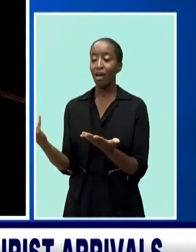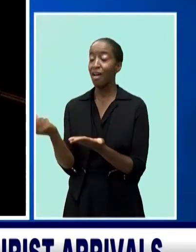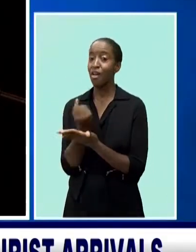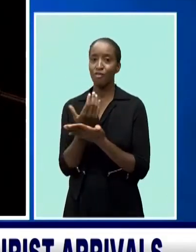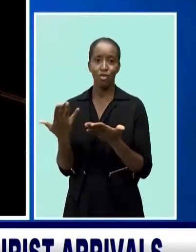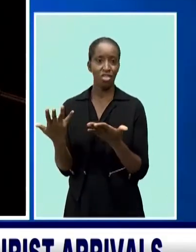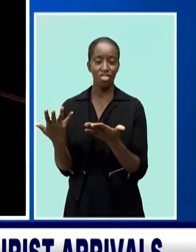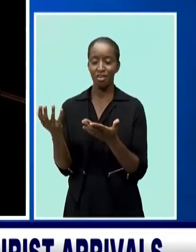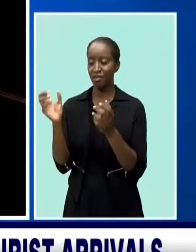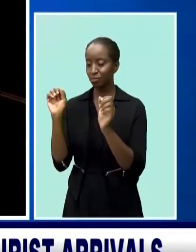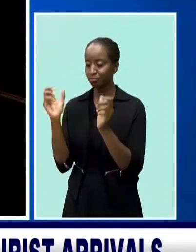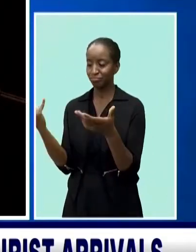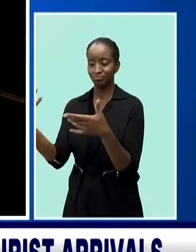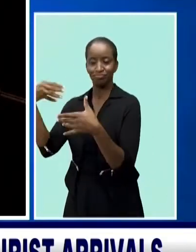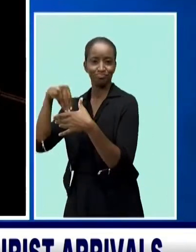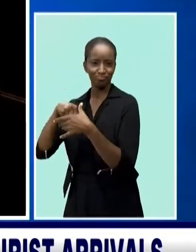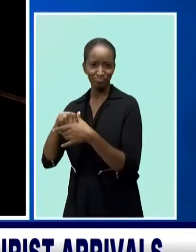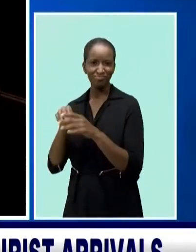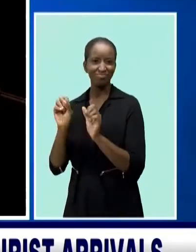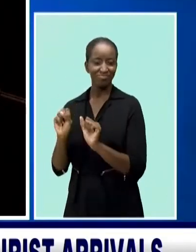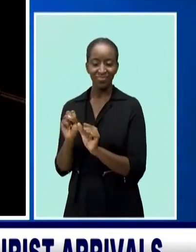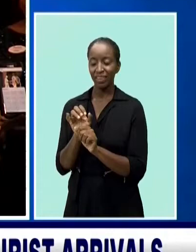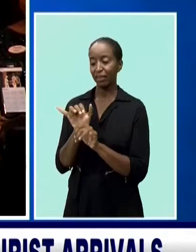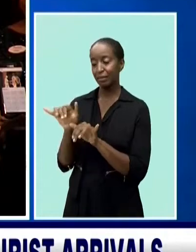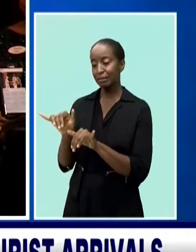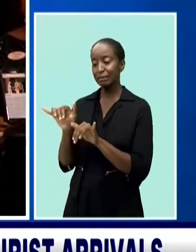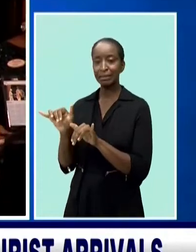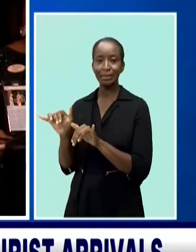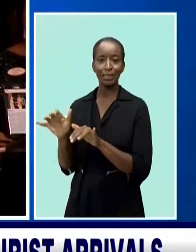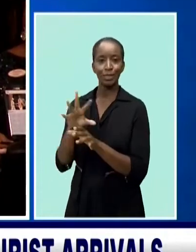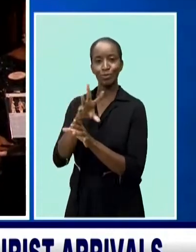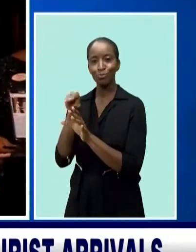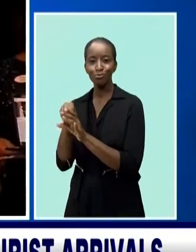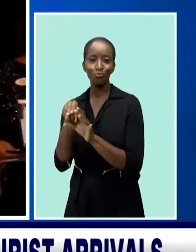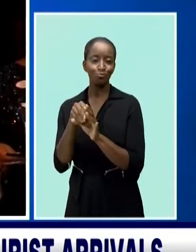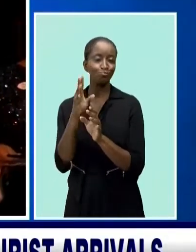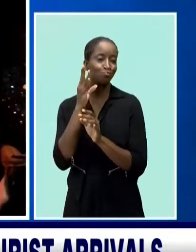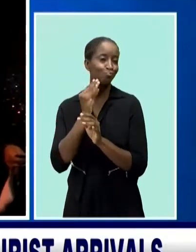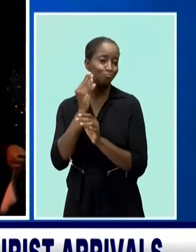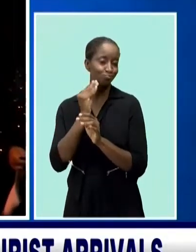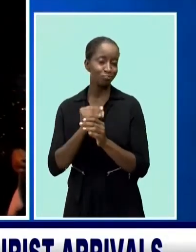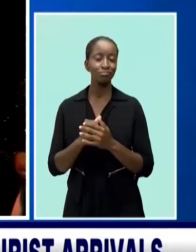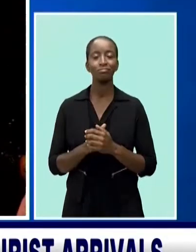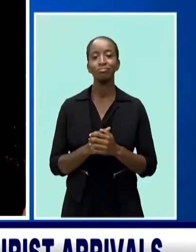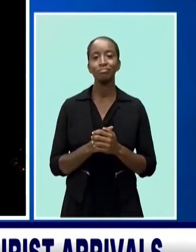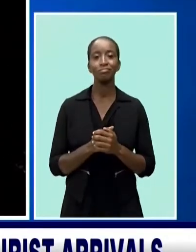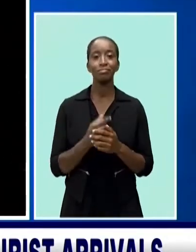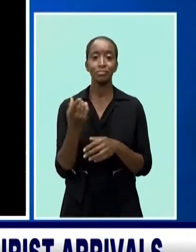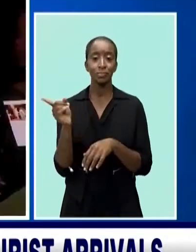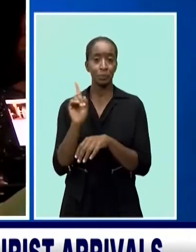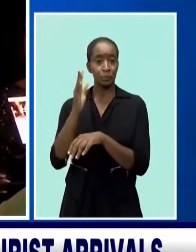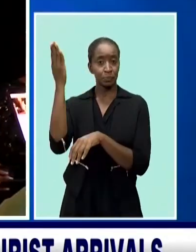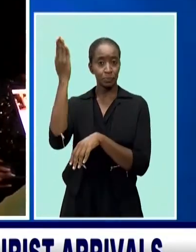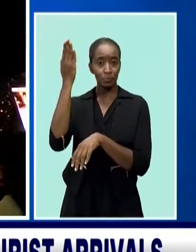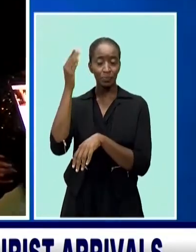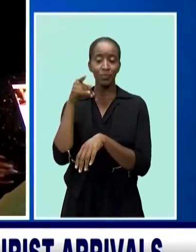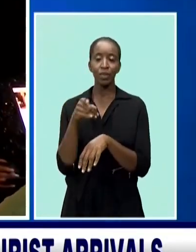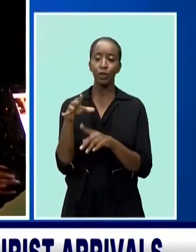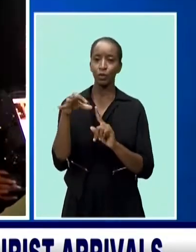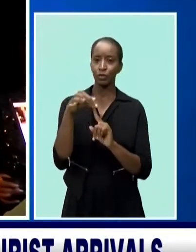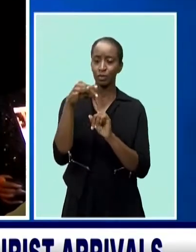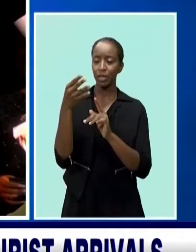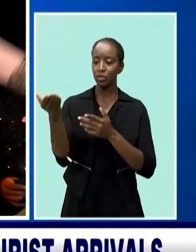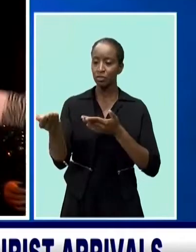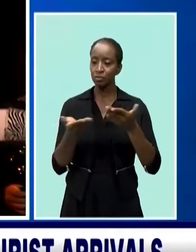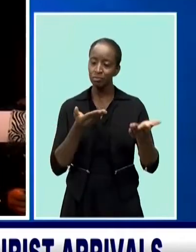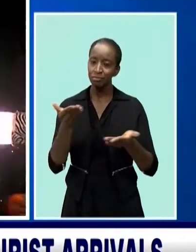of Caribbean vacation experiences. Mr. Austin was speaking during a select guest cocktail reception and dinner